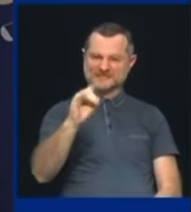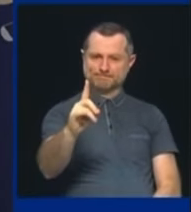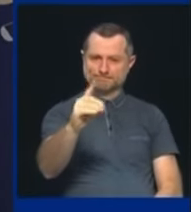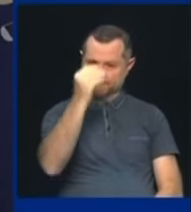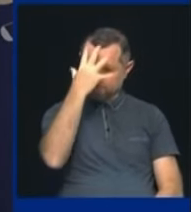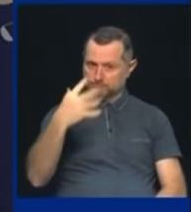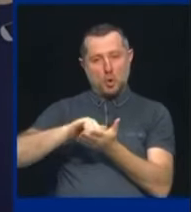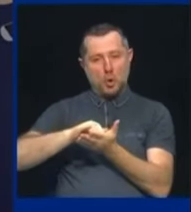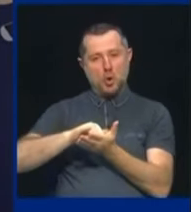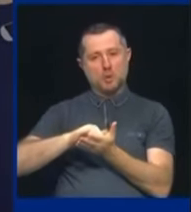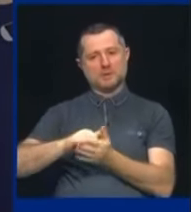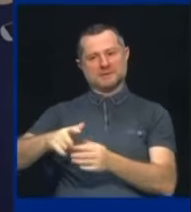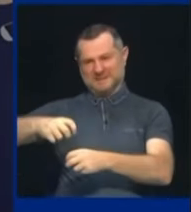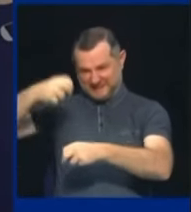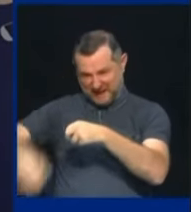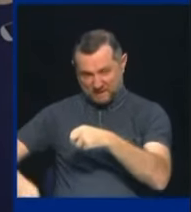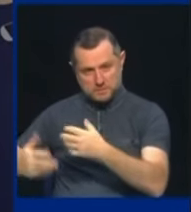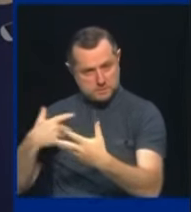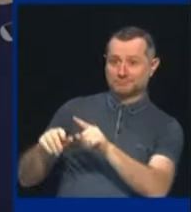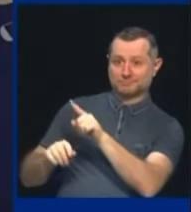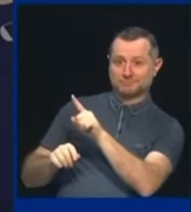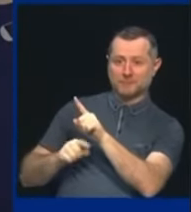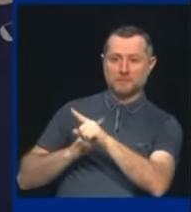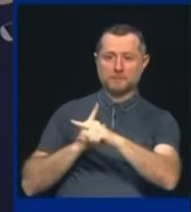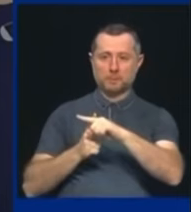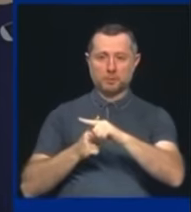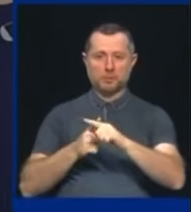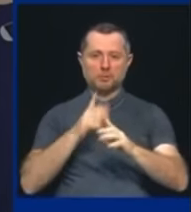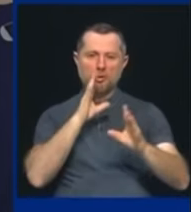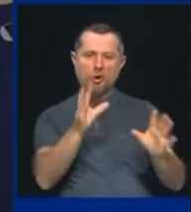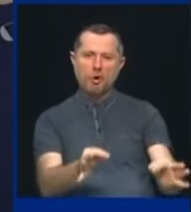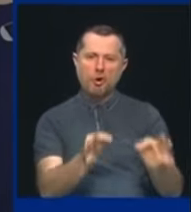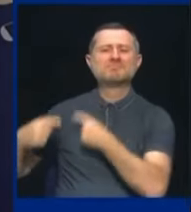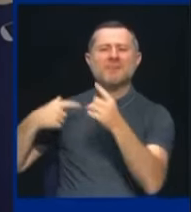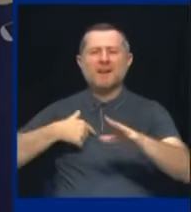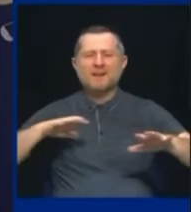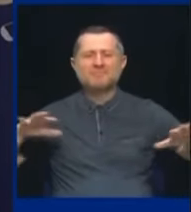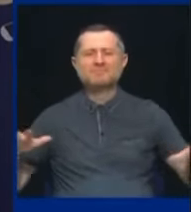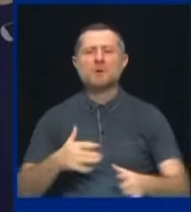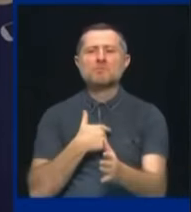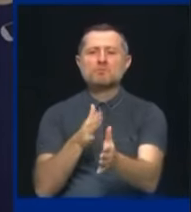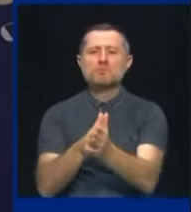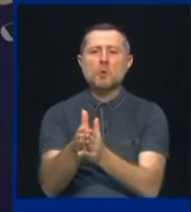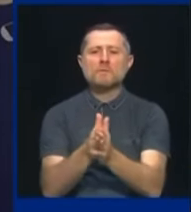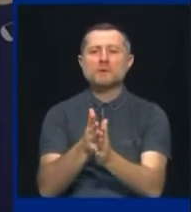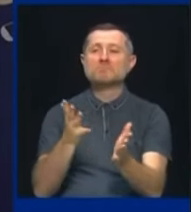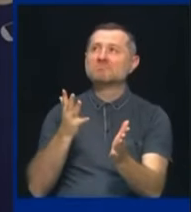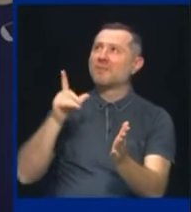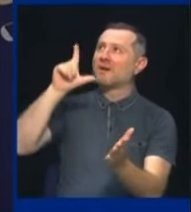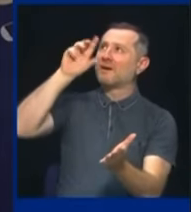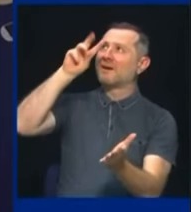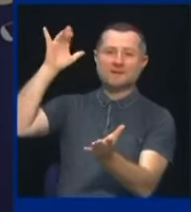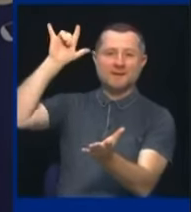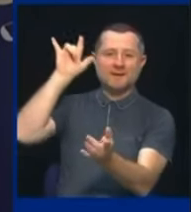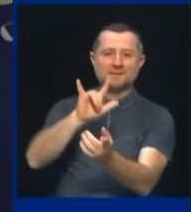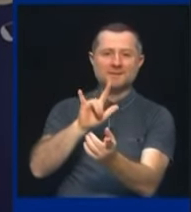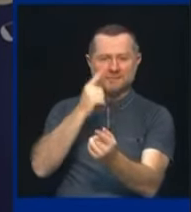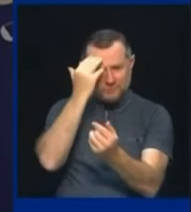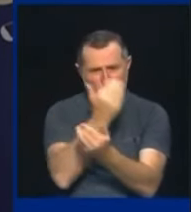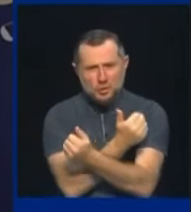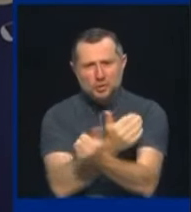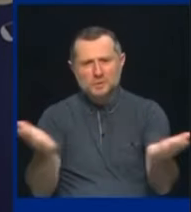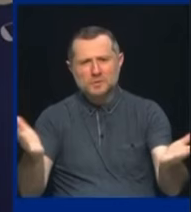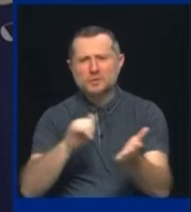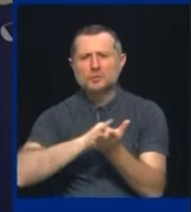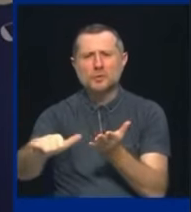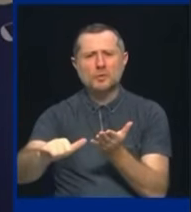deeply, deeply. And I love sexual harassment. And I would never want to be helpful in